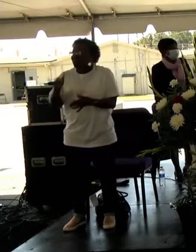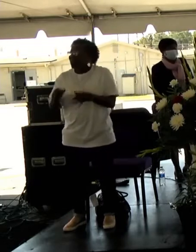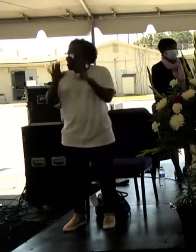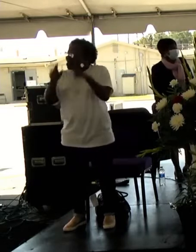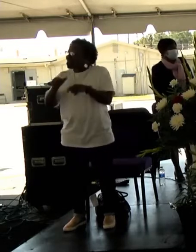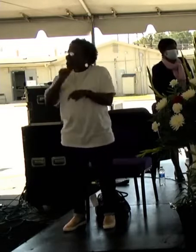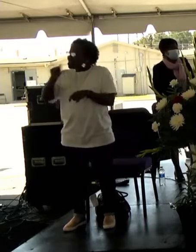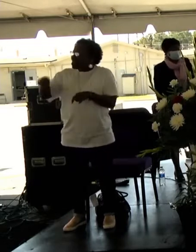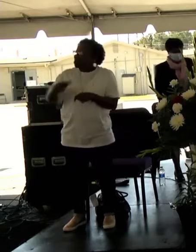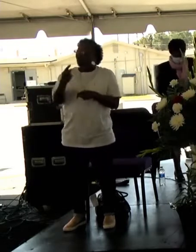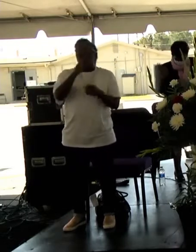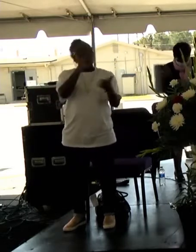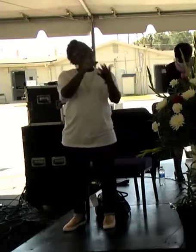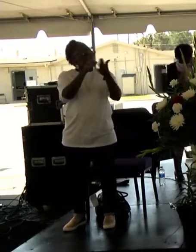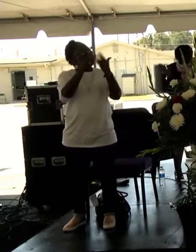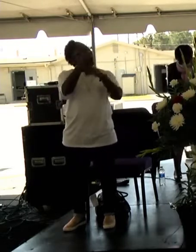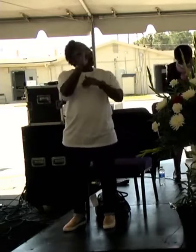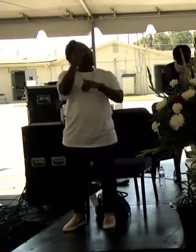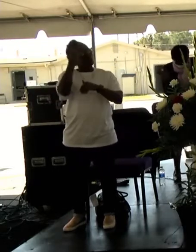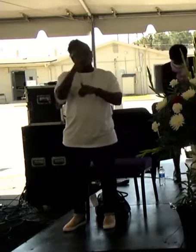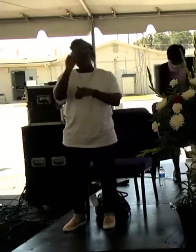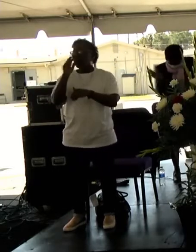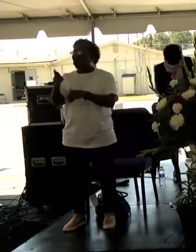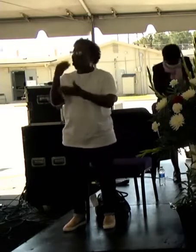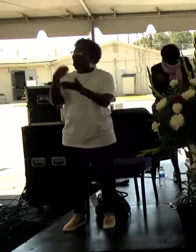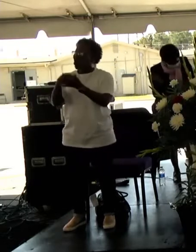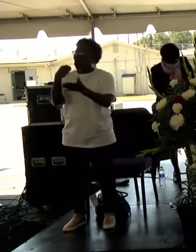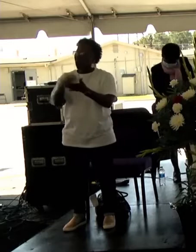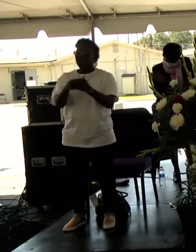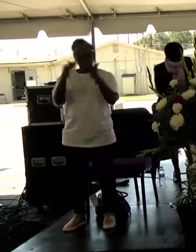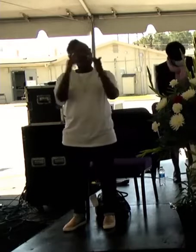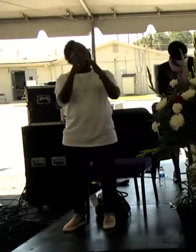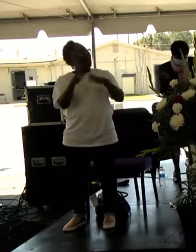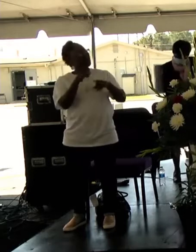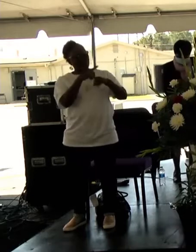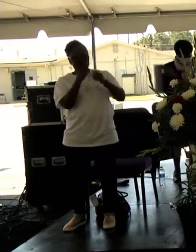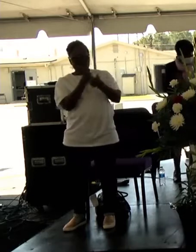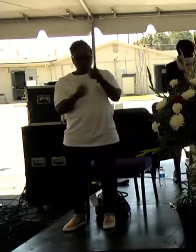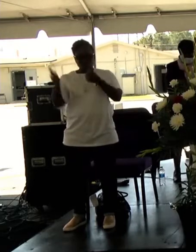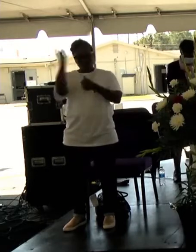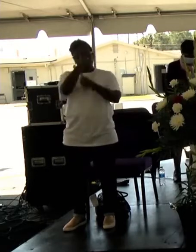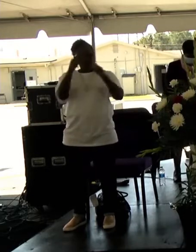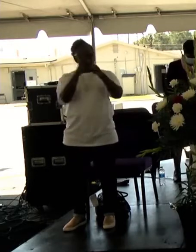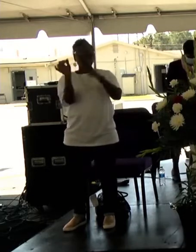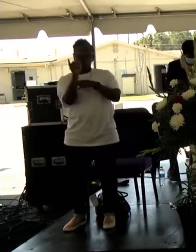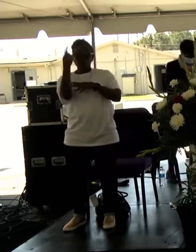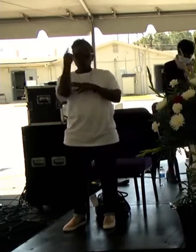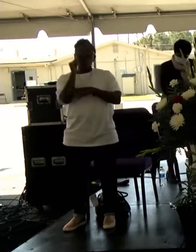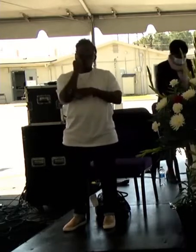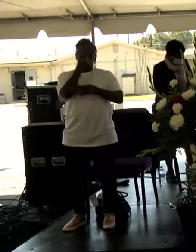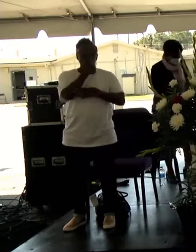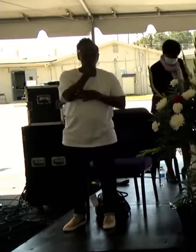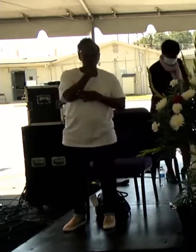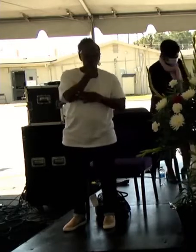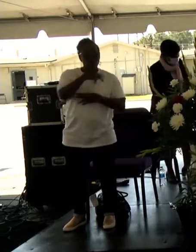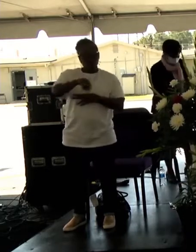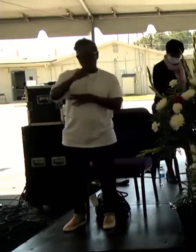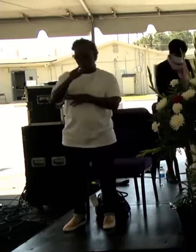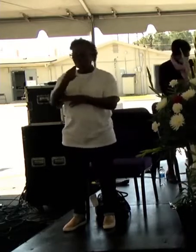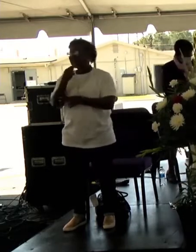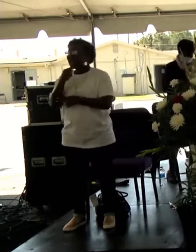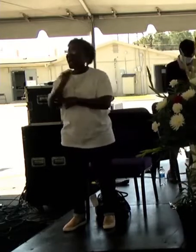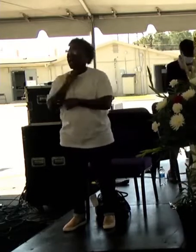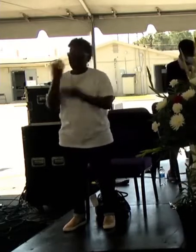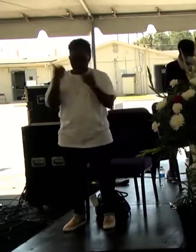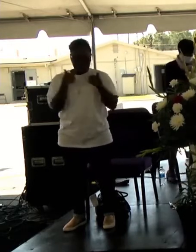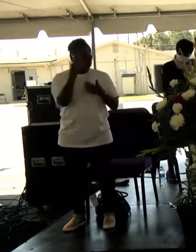God for the car, for the house, for the money and promotion, but can you praise God for the suffering? See, what did Paul Jones? I've had some